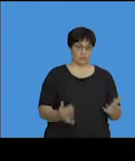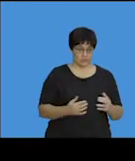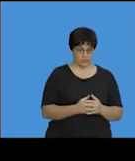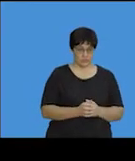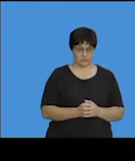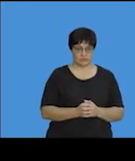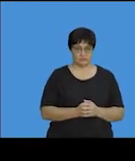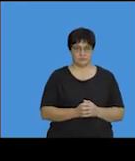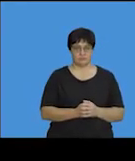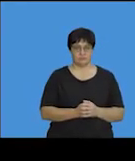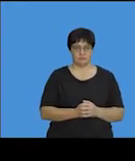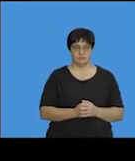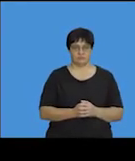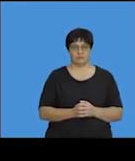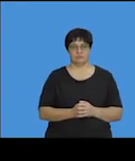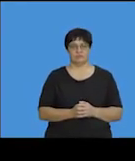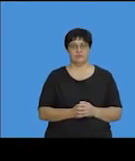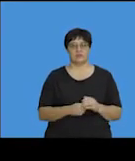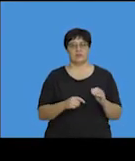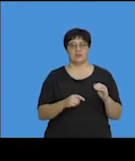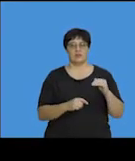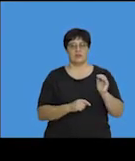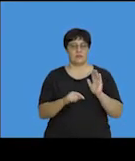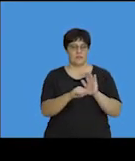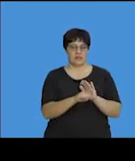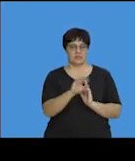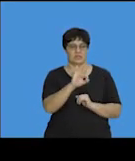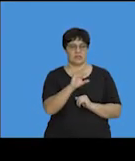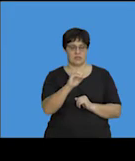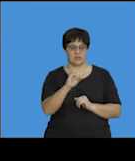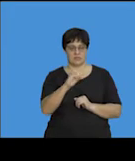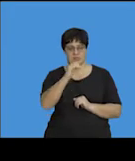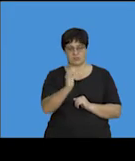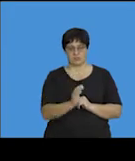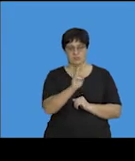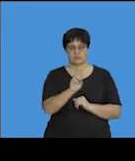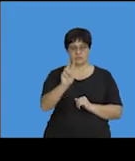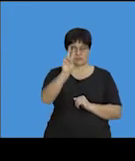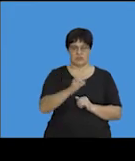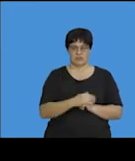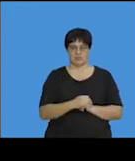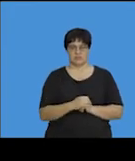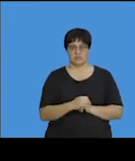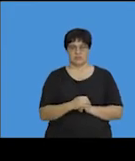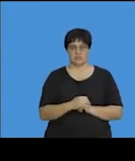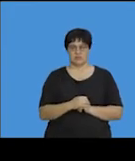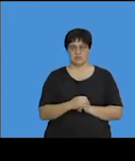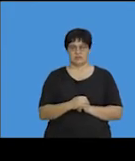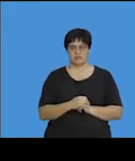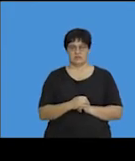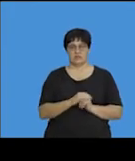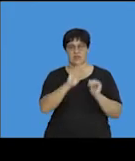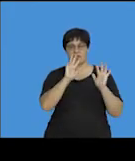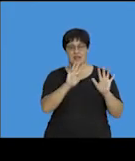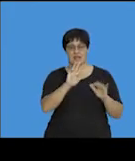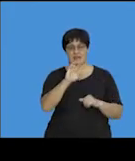So we're going to do minus 300 squared, and